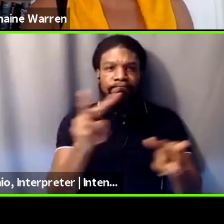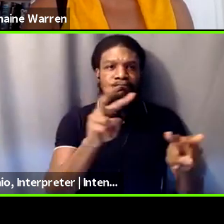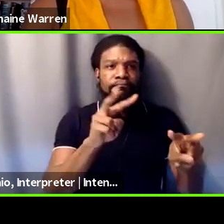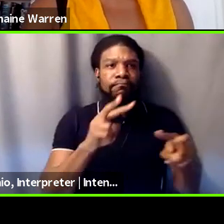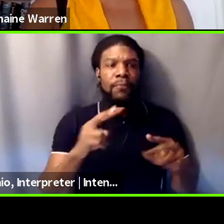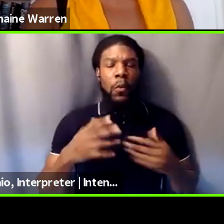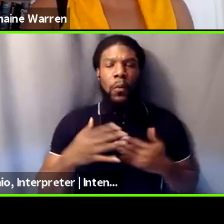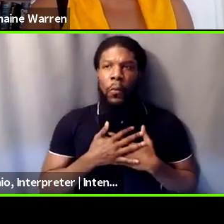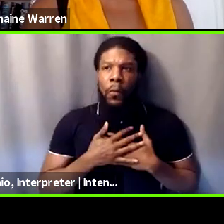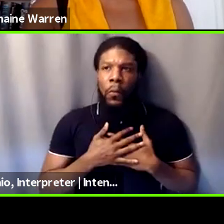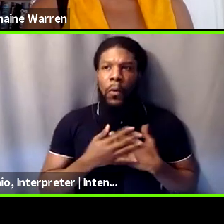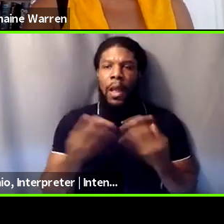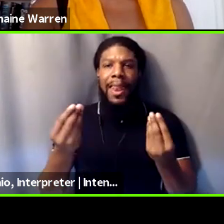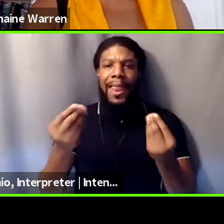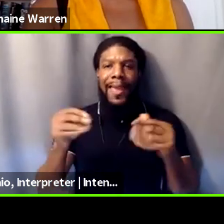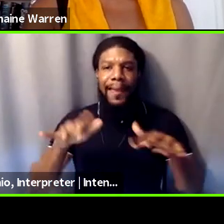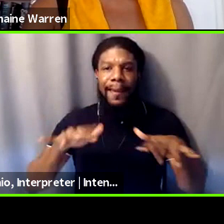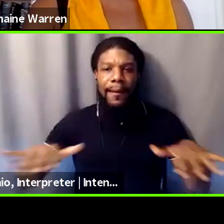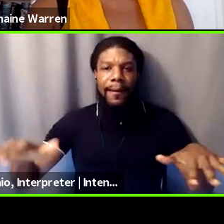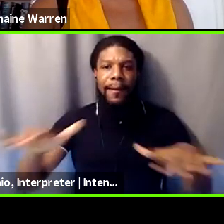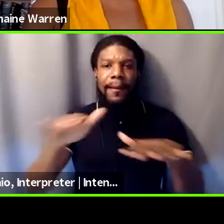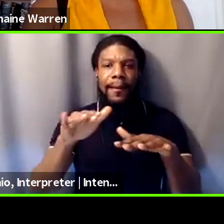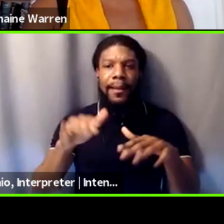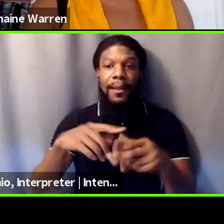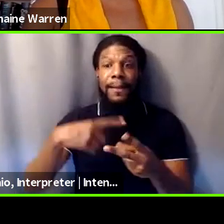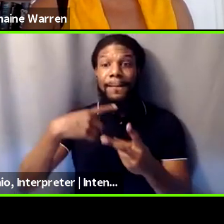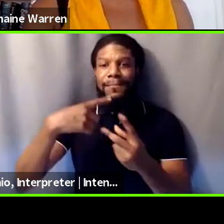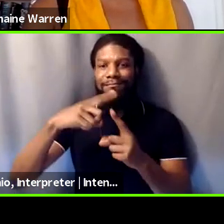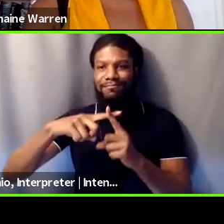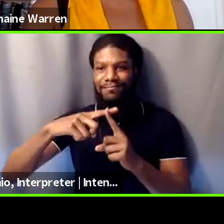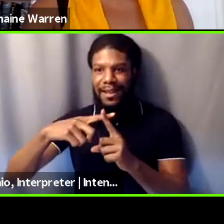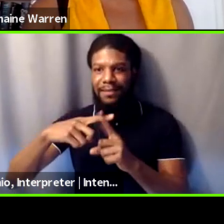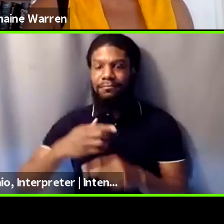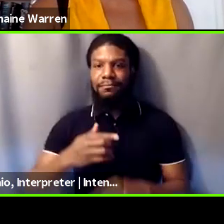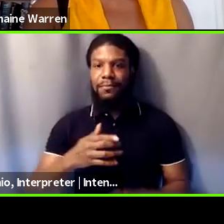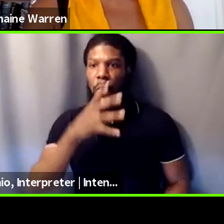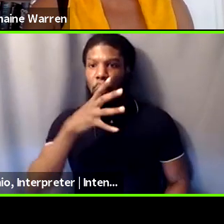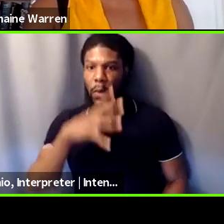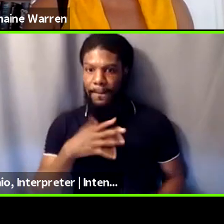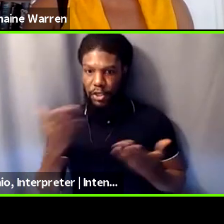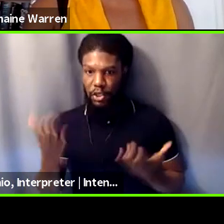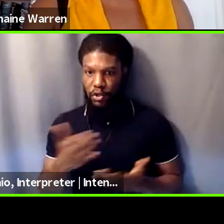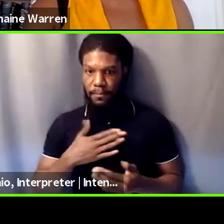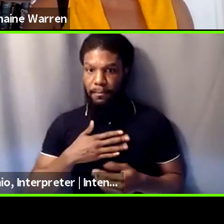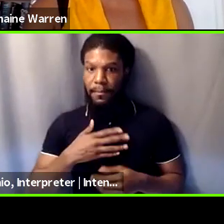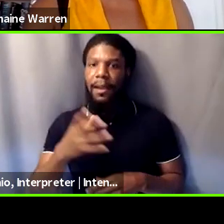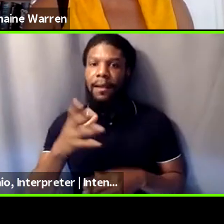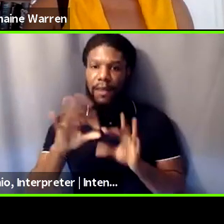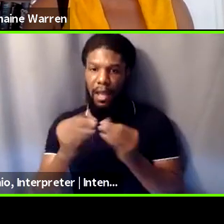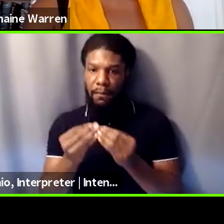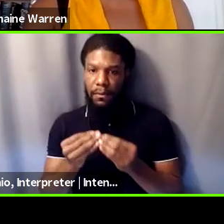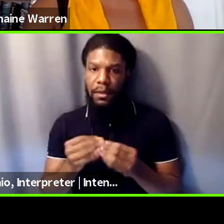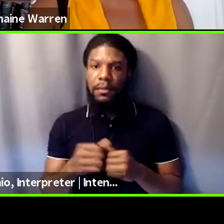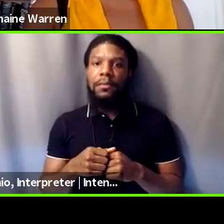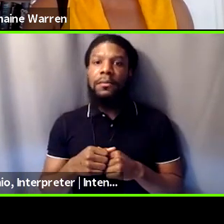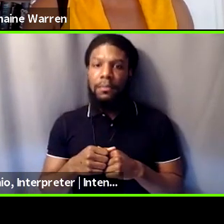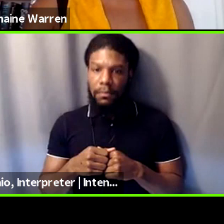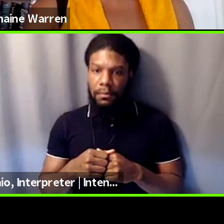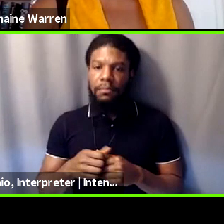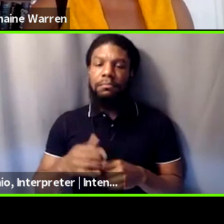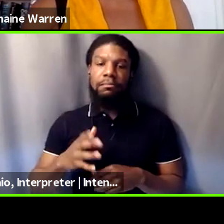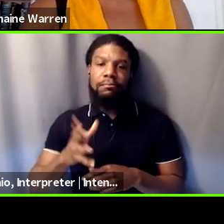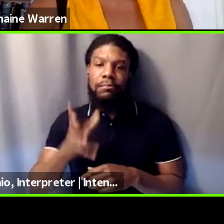my, like the women in my family on my maternal and paternal sides. Also, I've